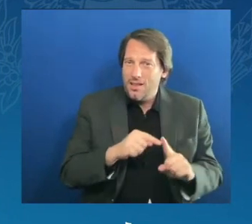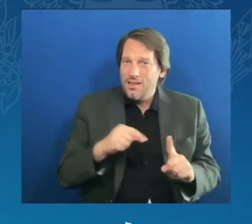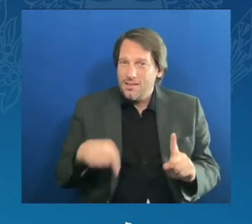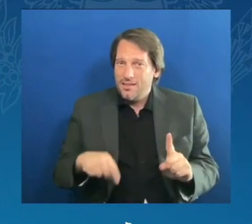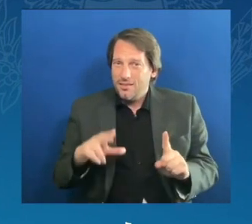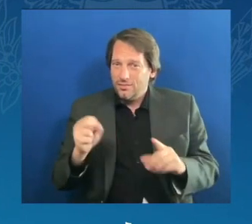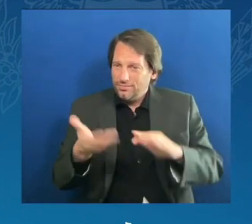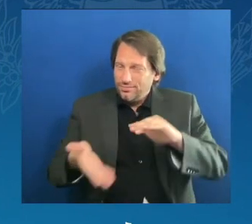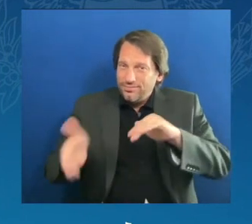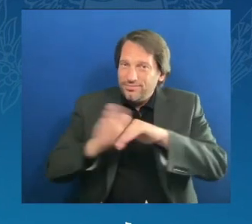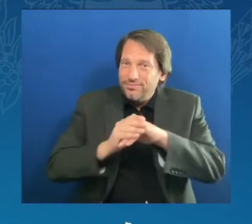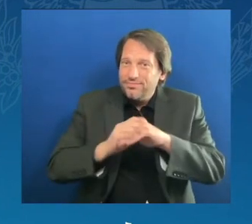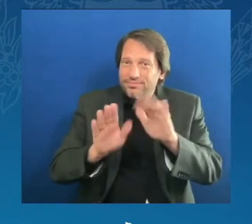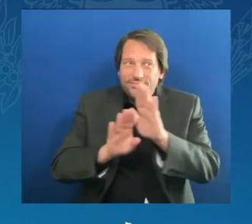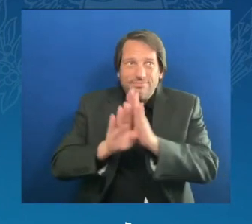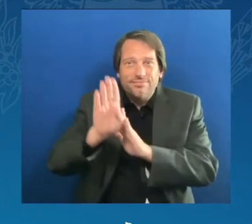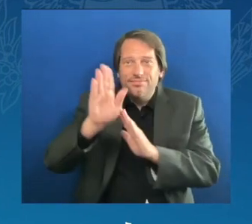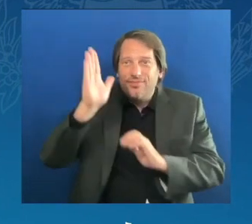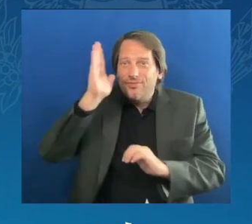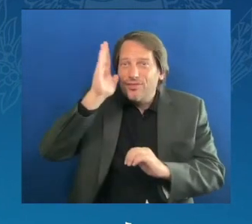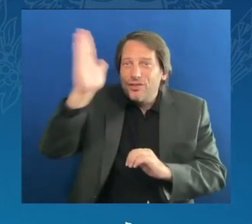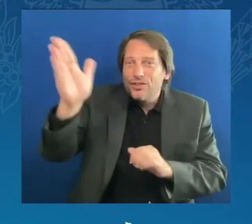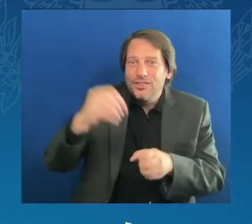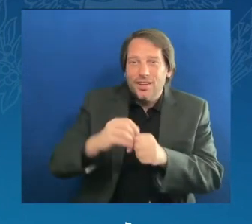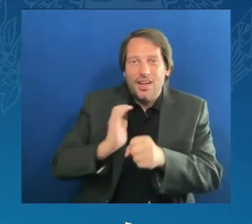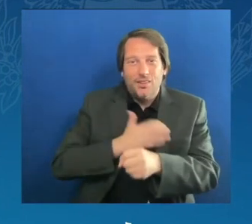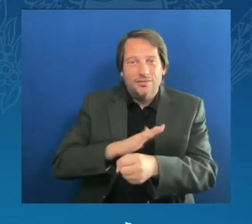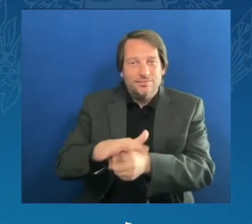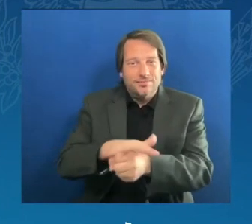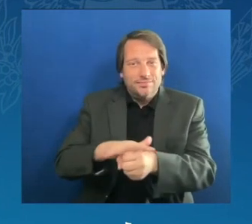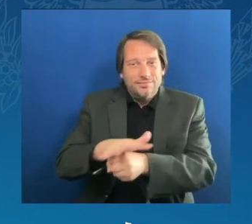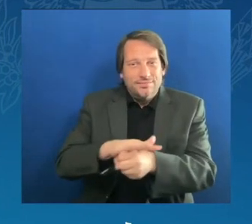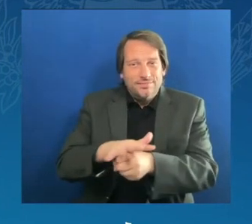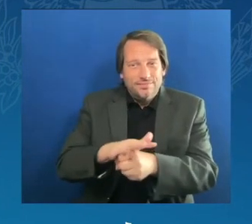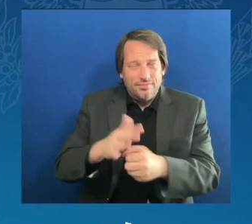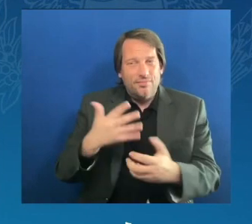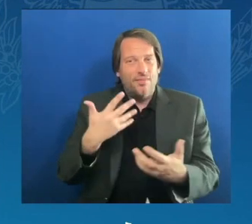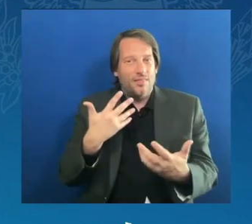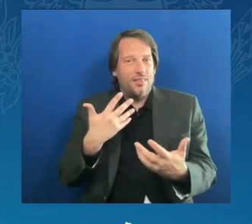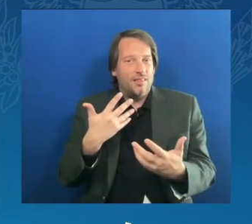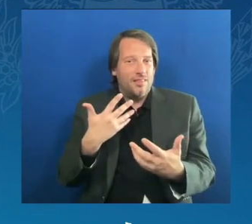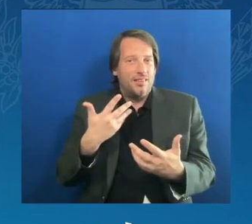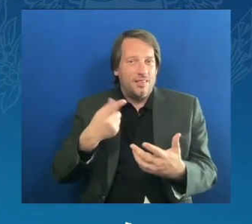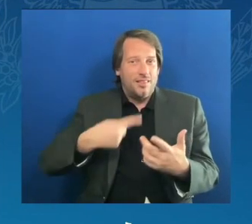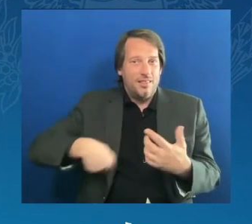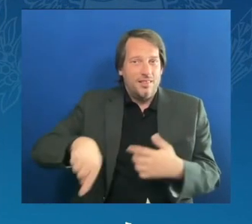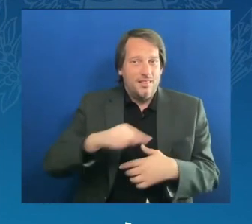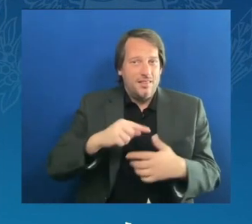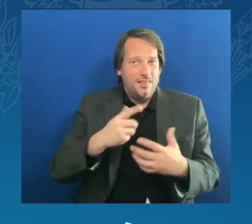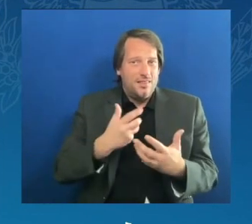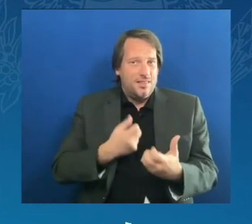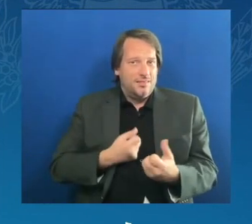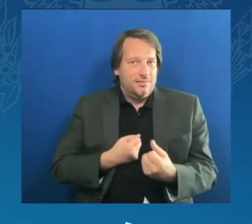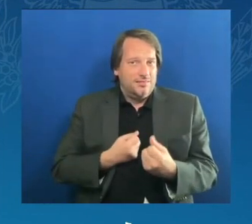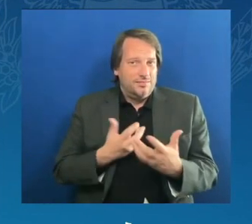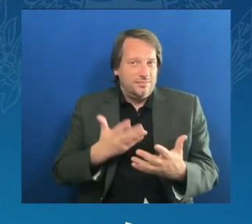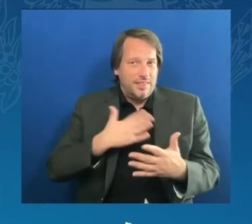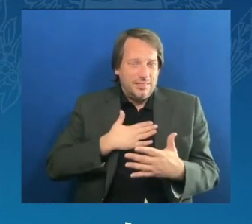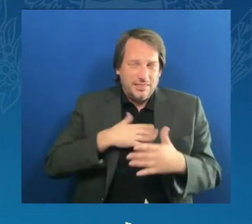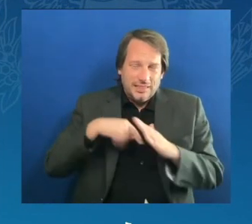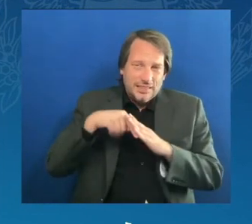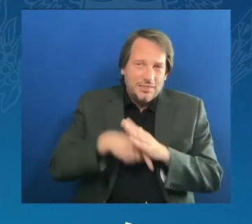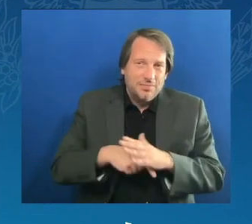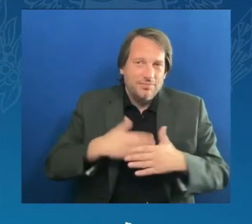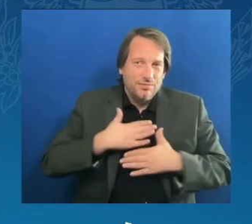to express my deep appreciation for the support that the United States provided to our country during our